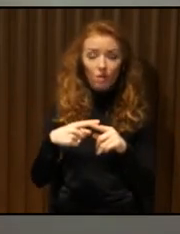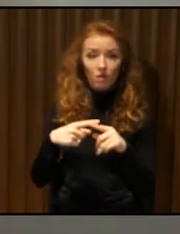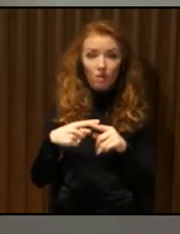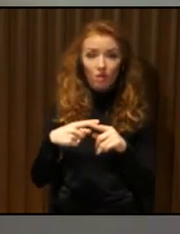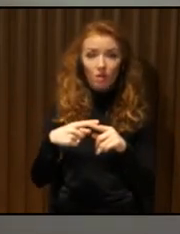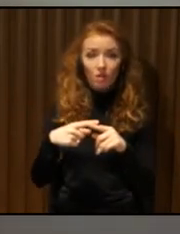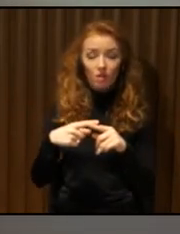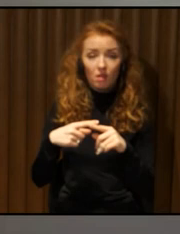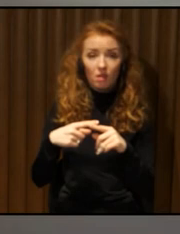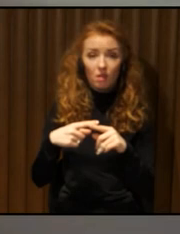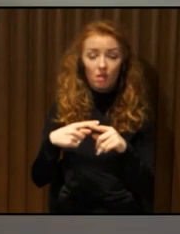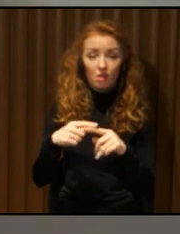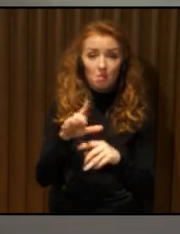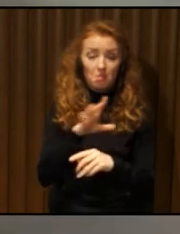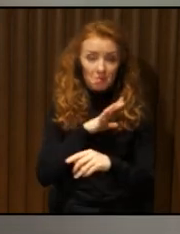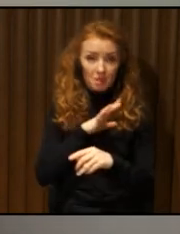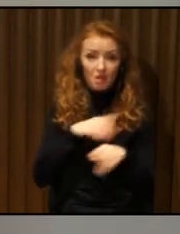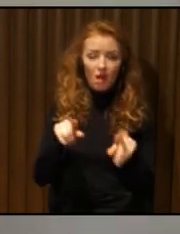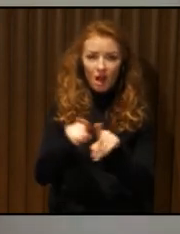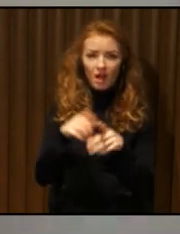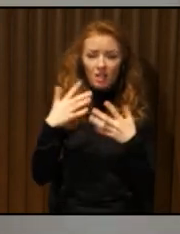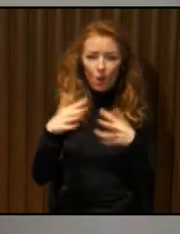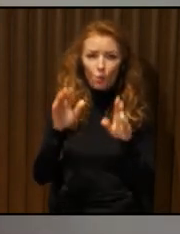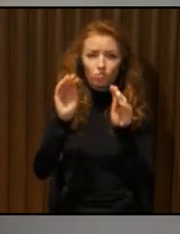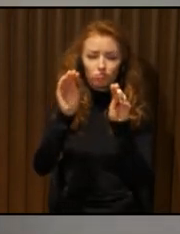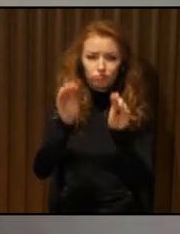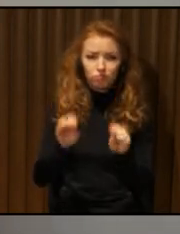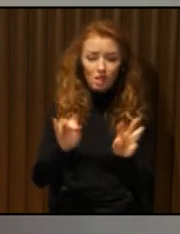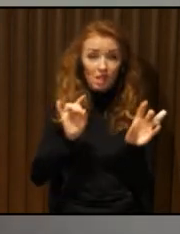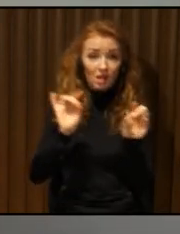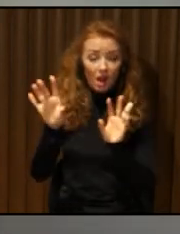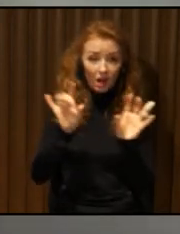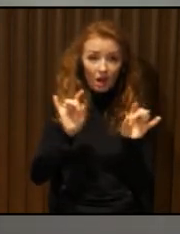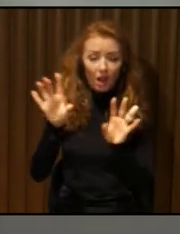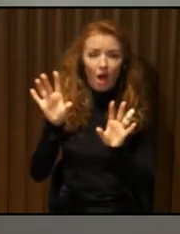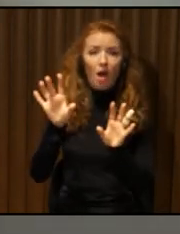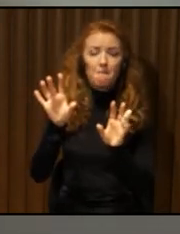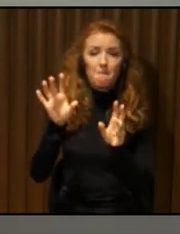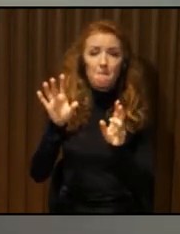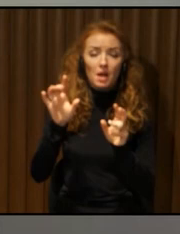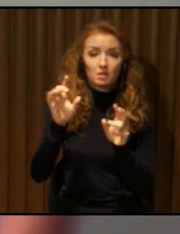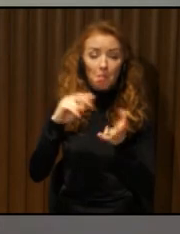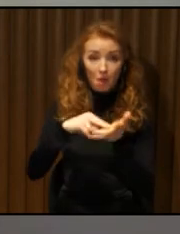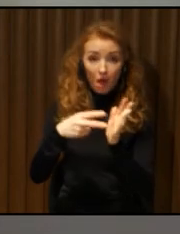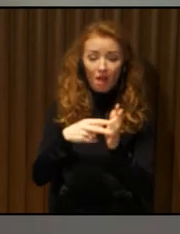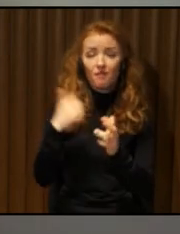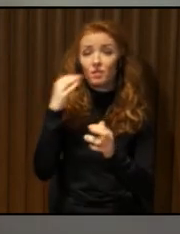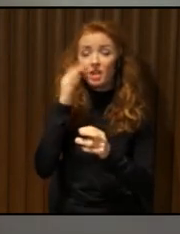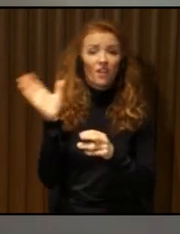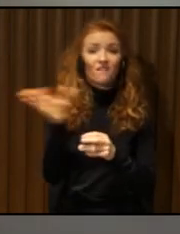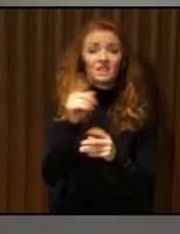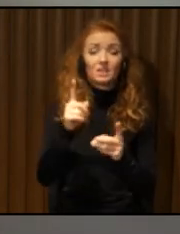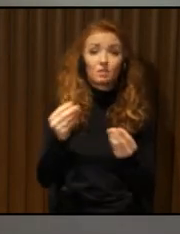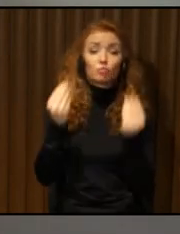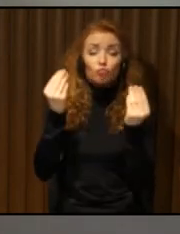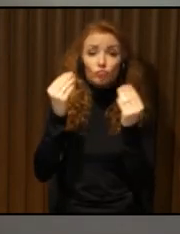advertising and marketing. And they say it's nice. It sounds amazing. But we don't have the money or the skills or the human resources to